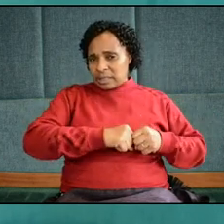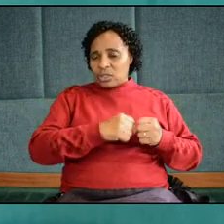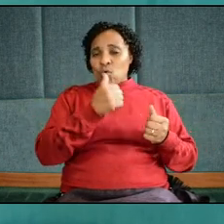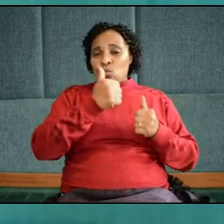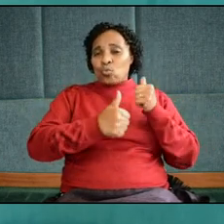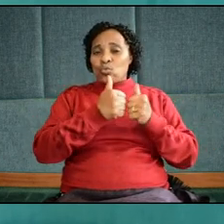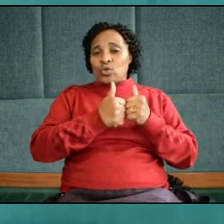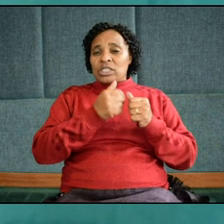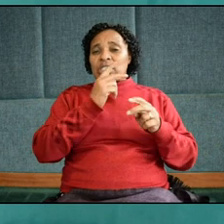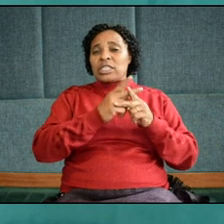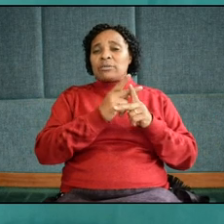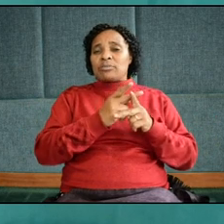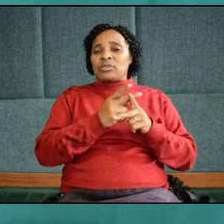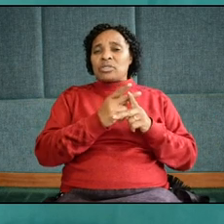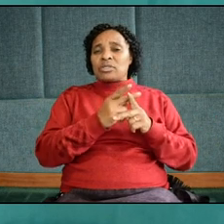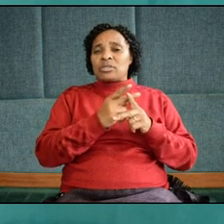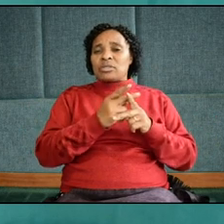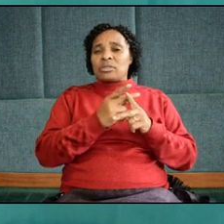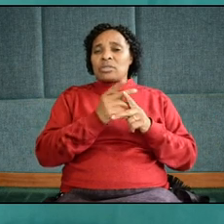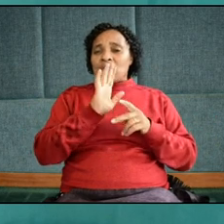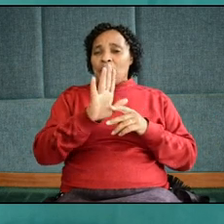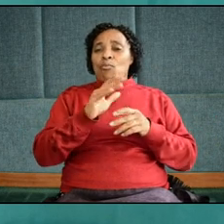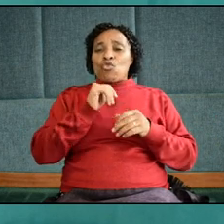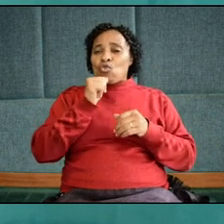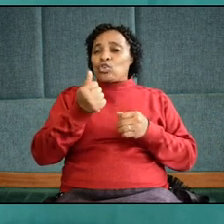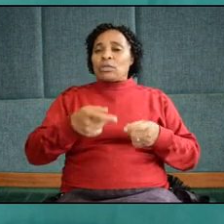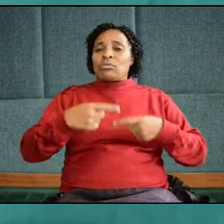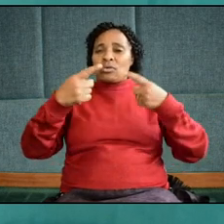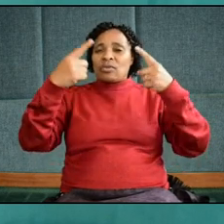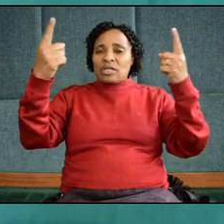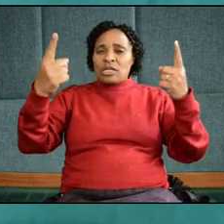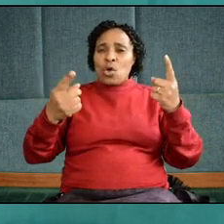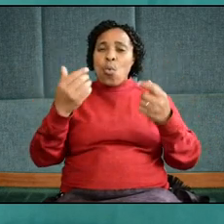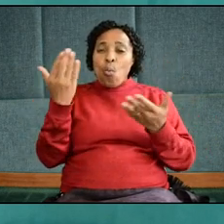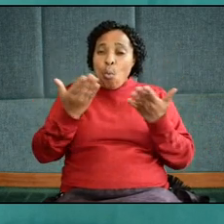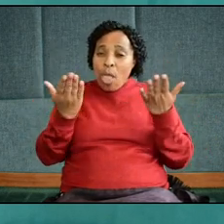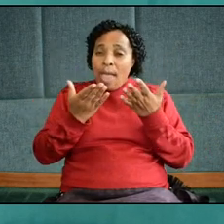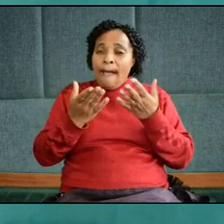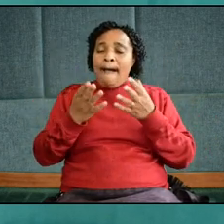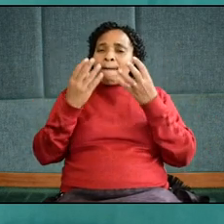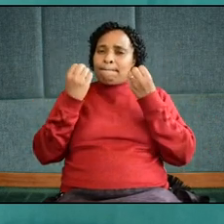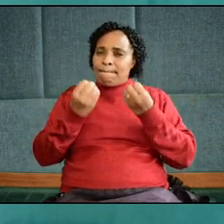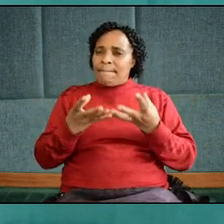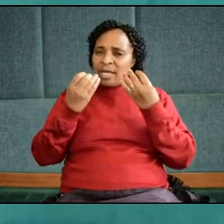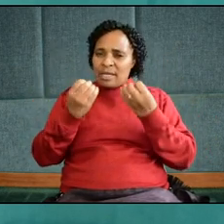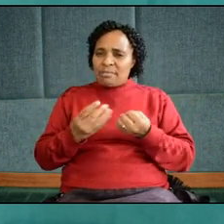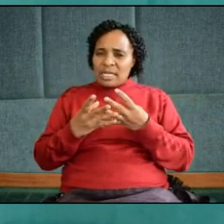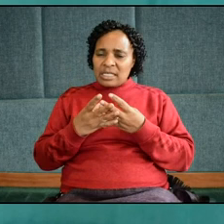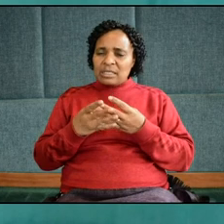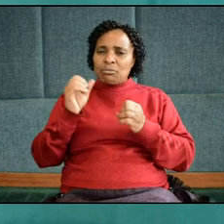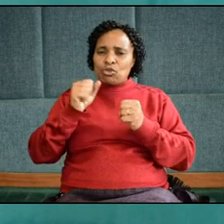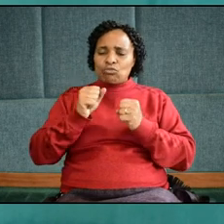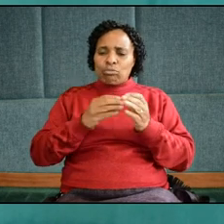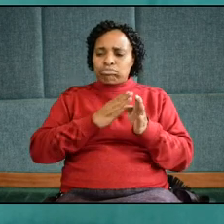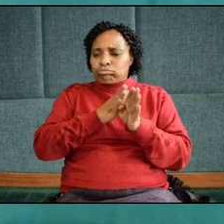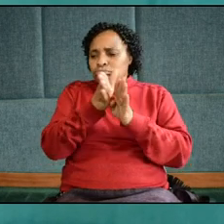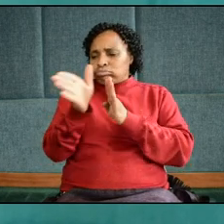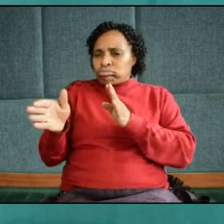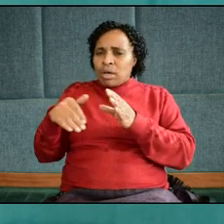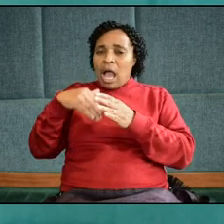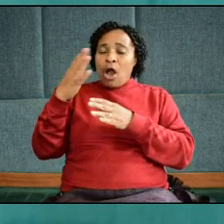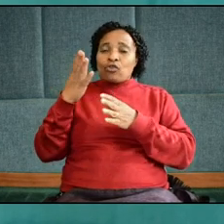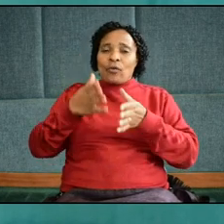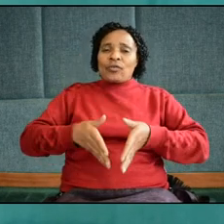from prosperity. Mm-hmm. Thus, many are induced to venture out of the path of